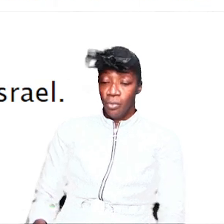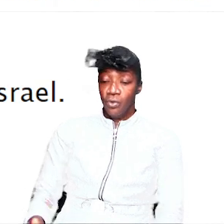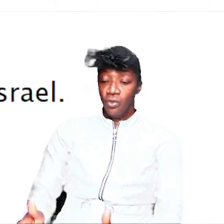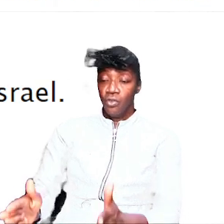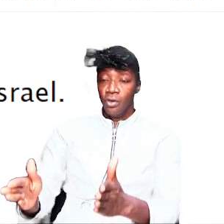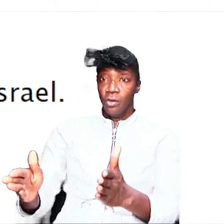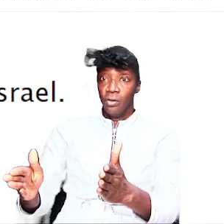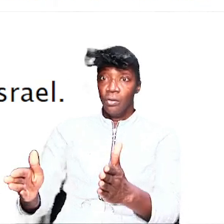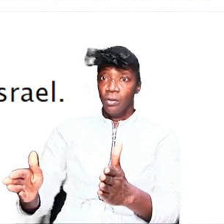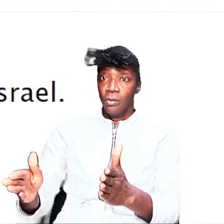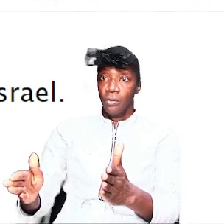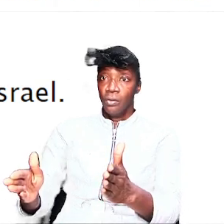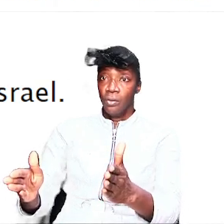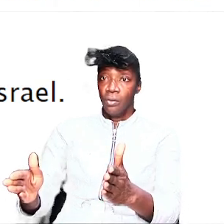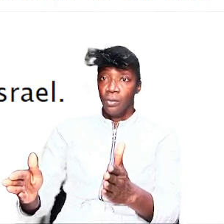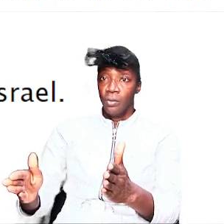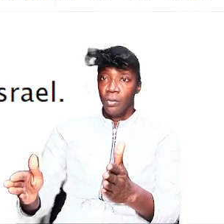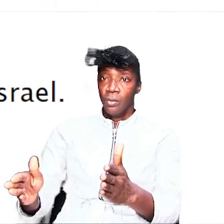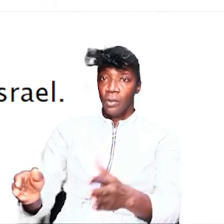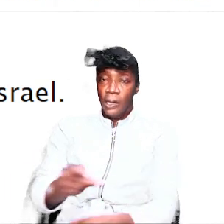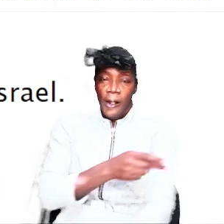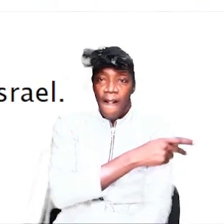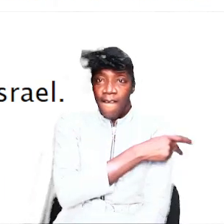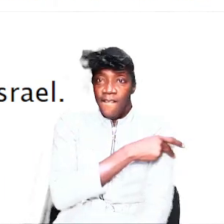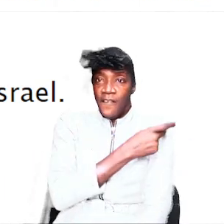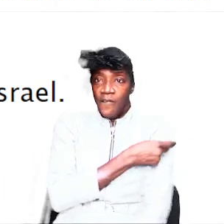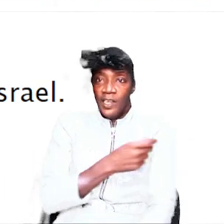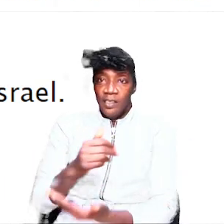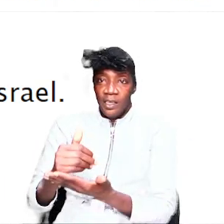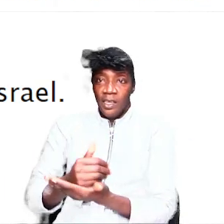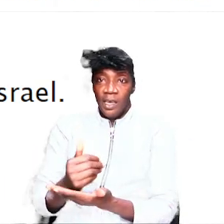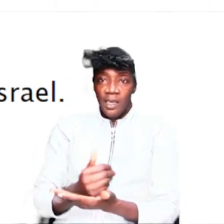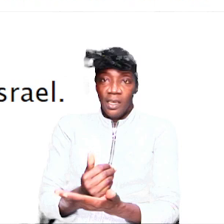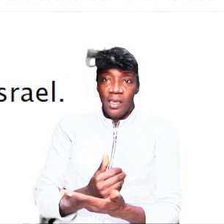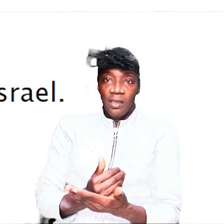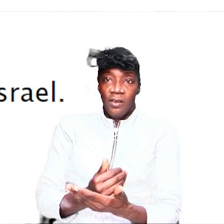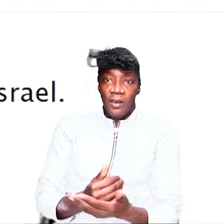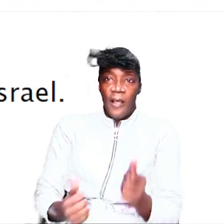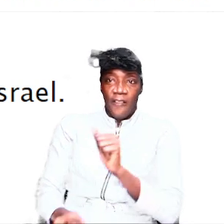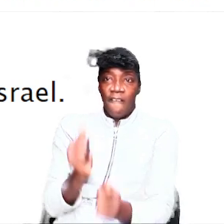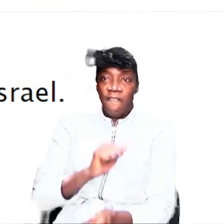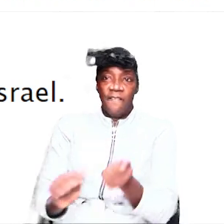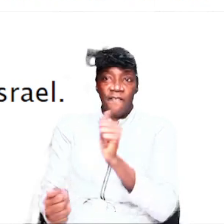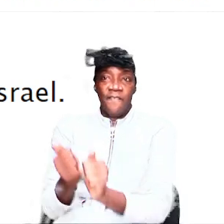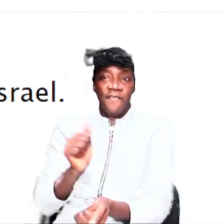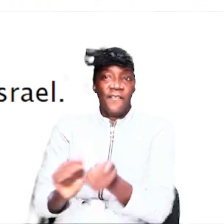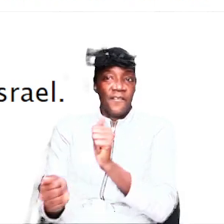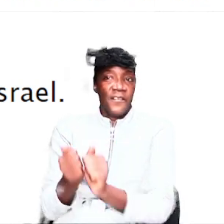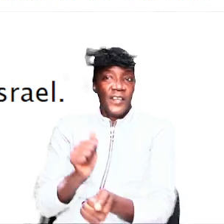where the Philistines gathered against them to fight them.